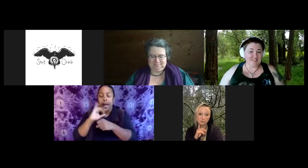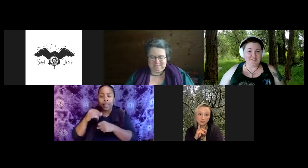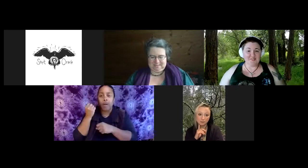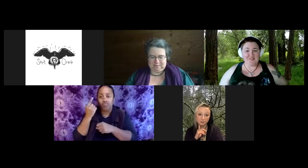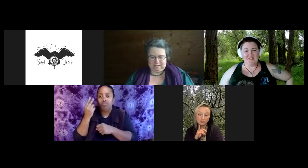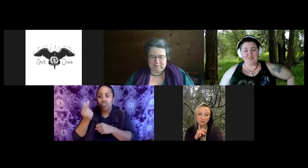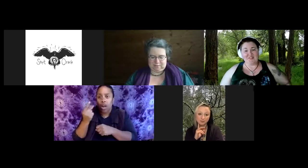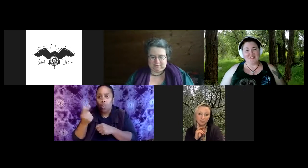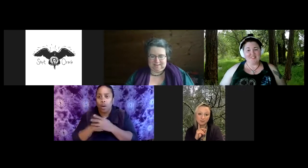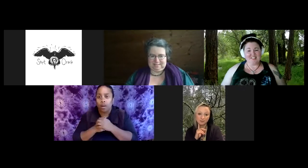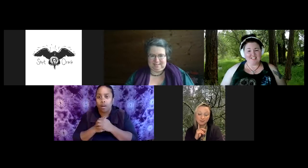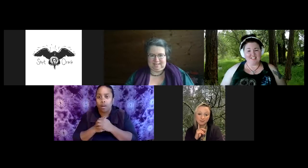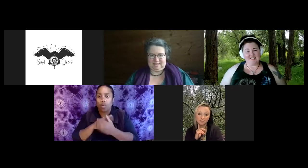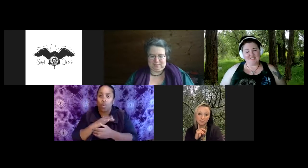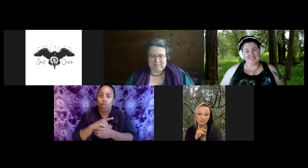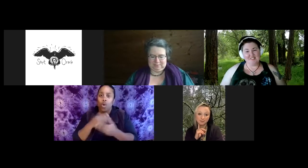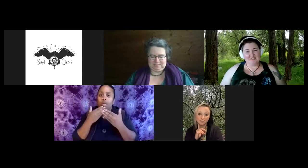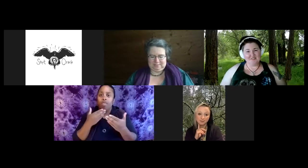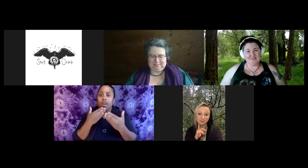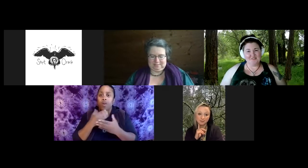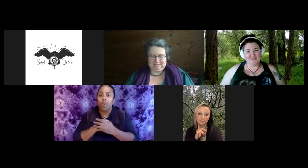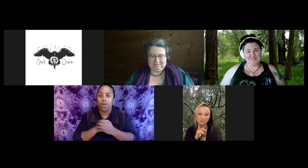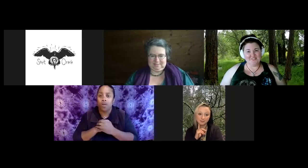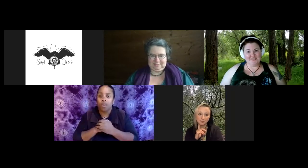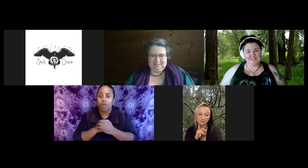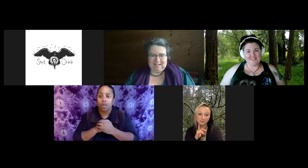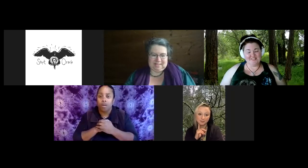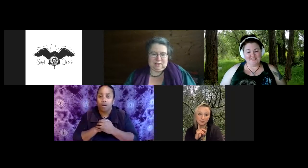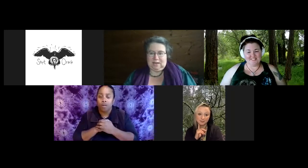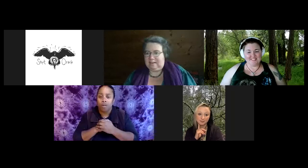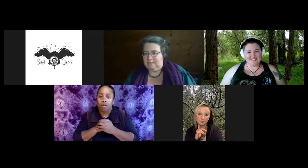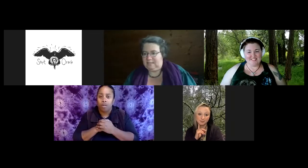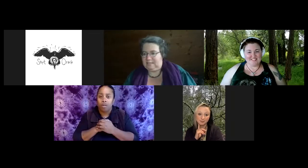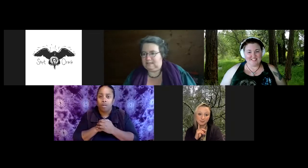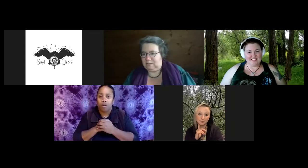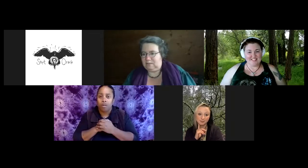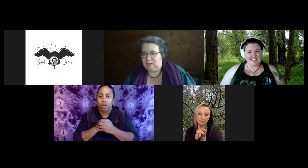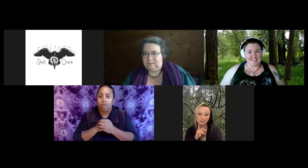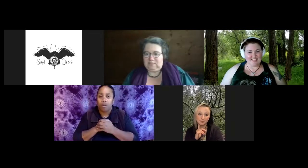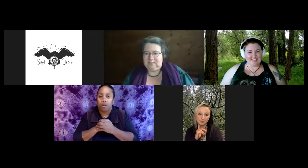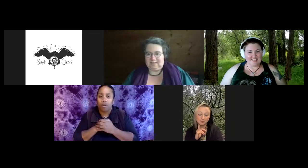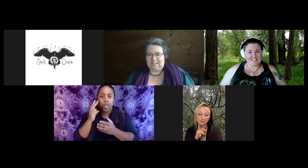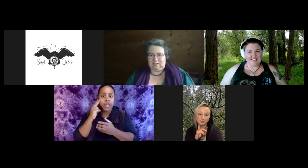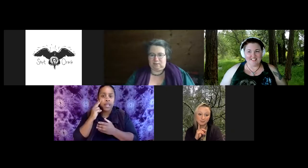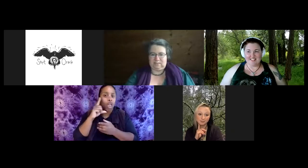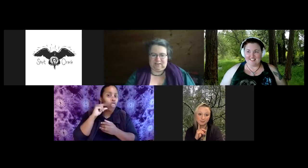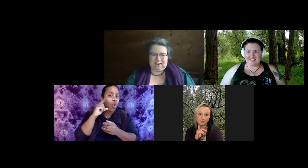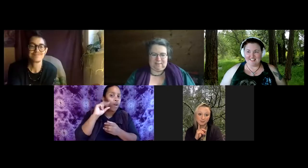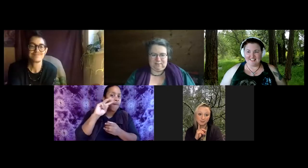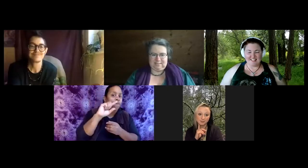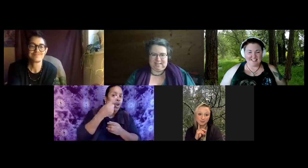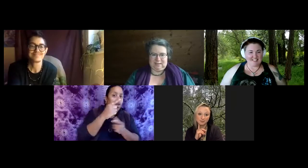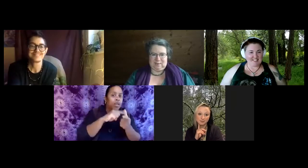Mm-hmm. Okay, cool, great, thank you. I guess go ahead. Let's see. So Thorns first and then River Witch